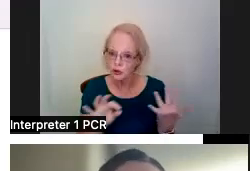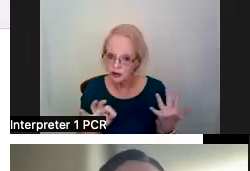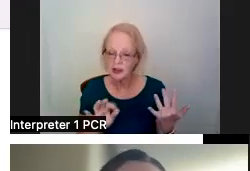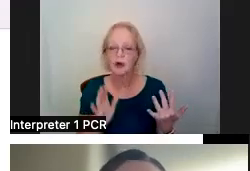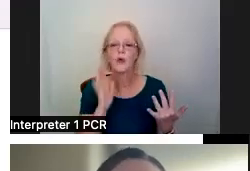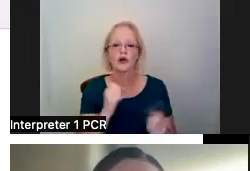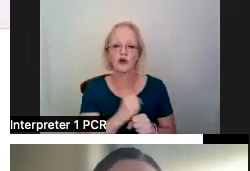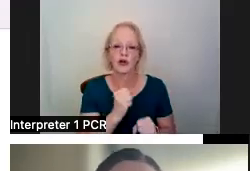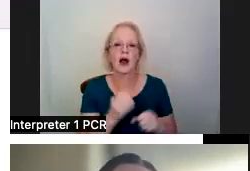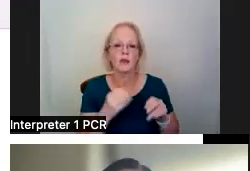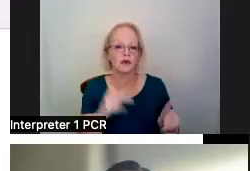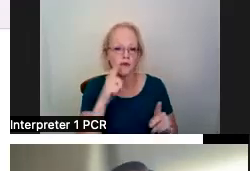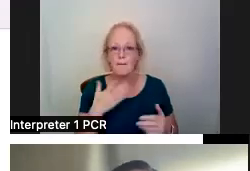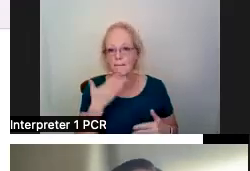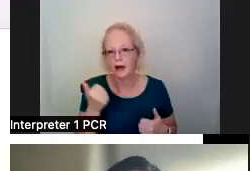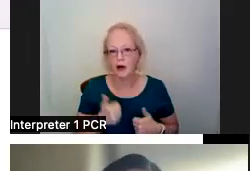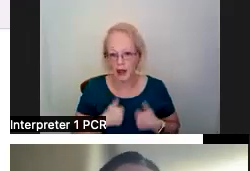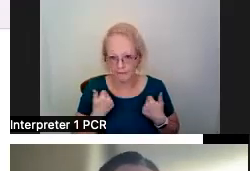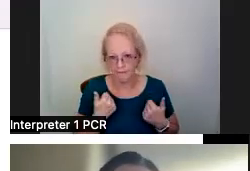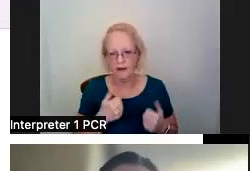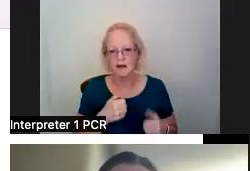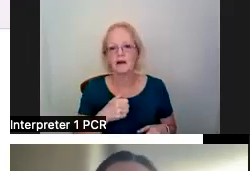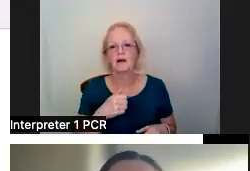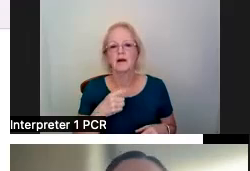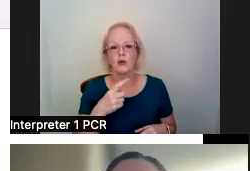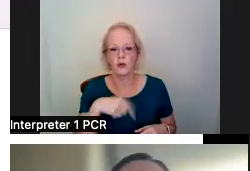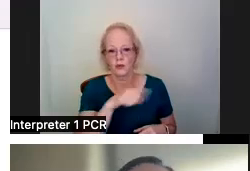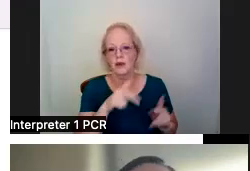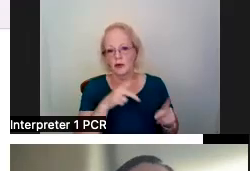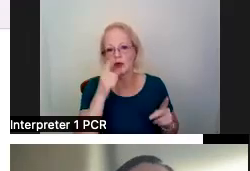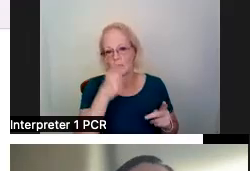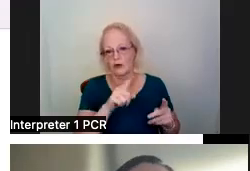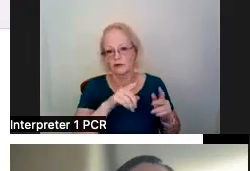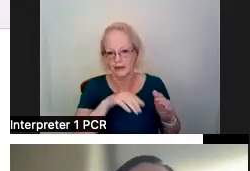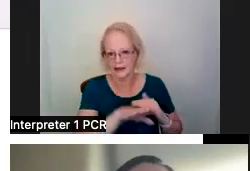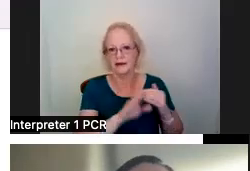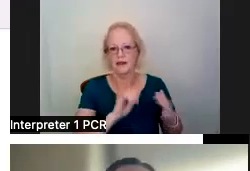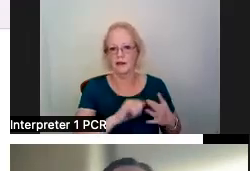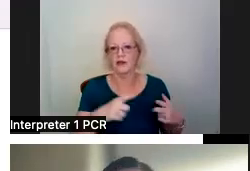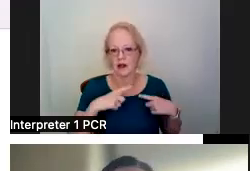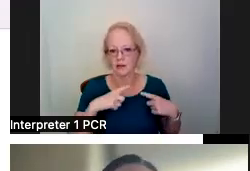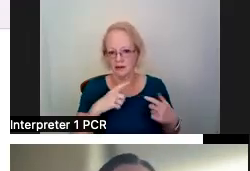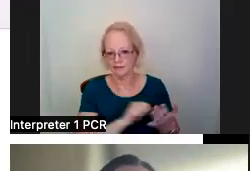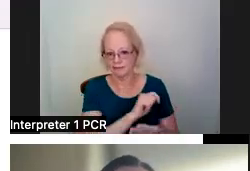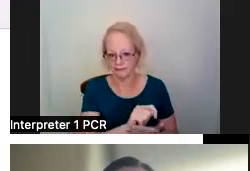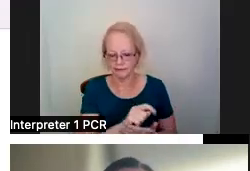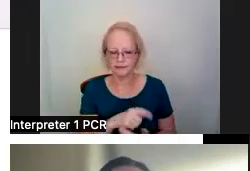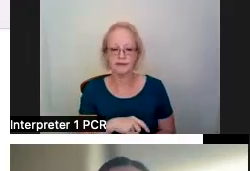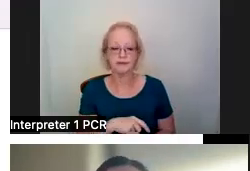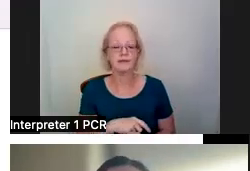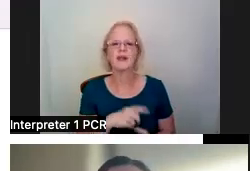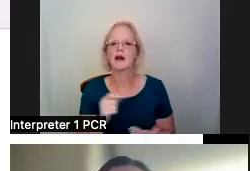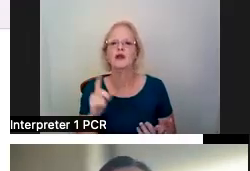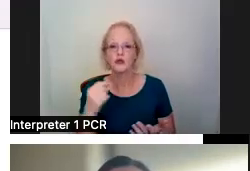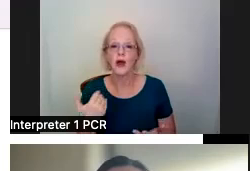for better life for the people entering retirement. And then lastly, there are some regulatory